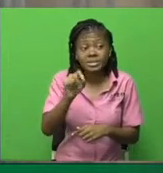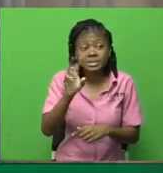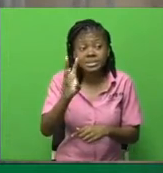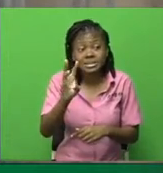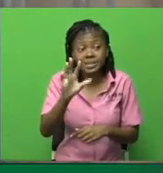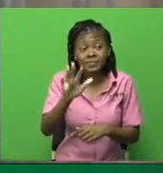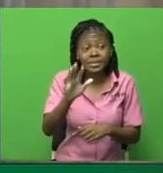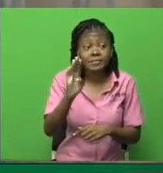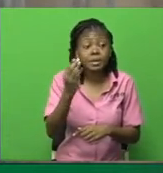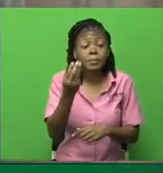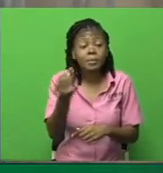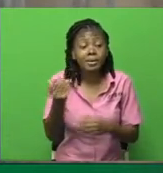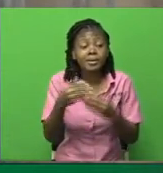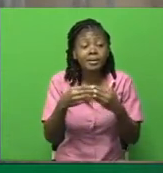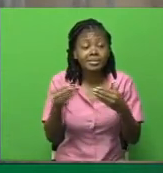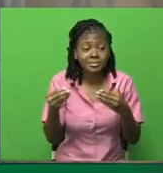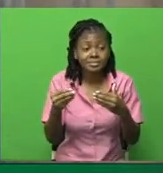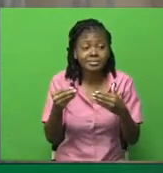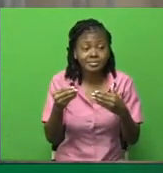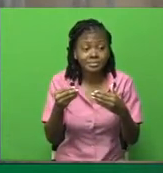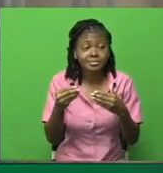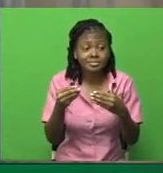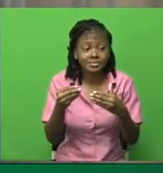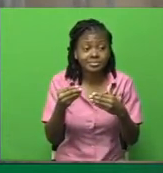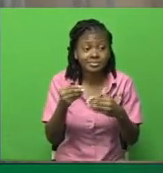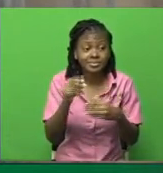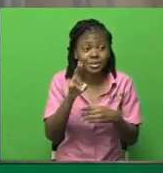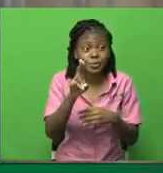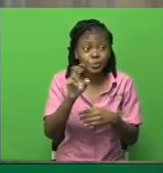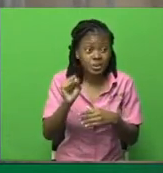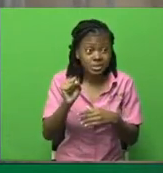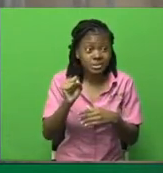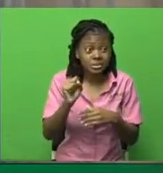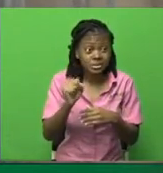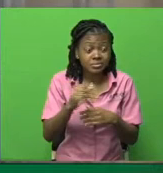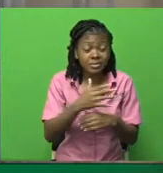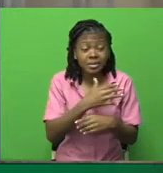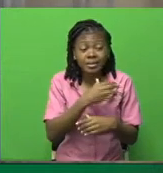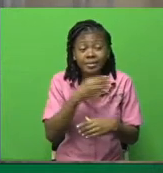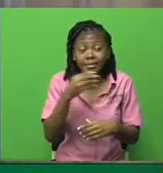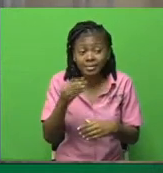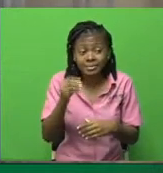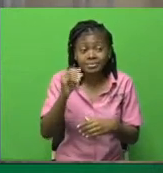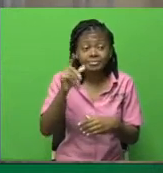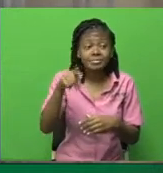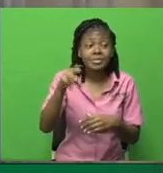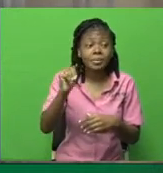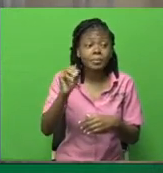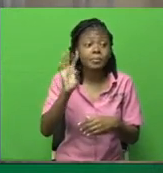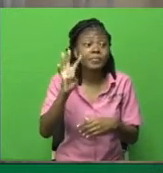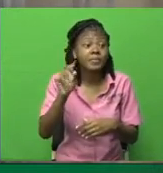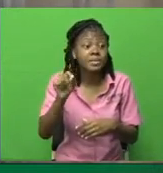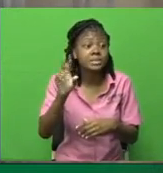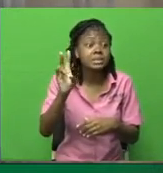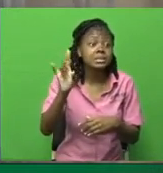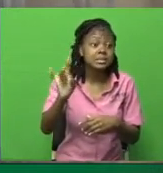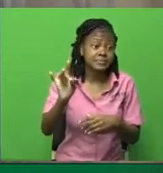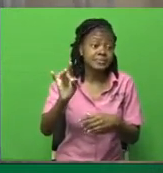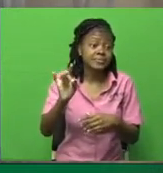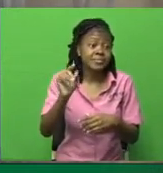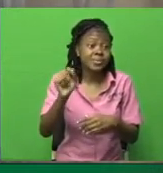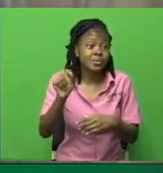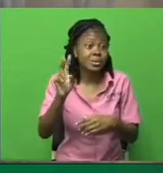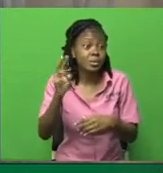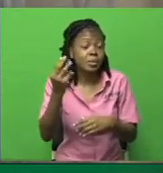unless 6.55 billion US million under this government 4.788.2